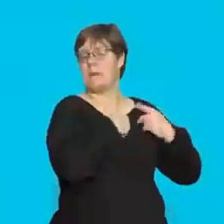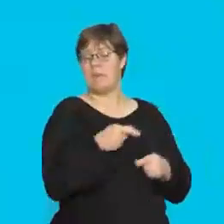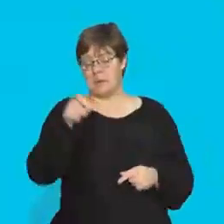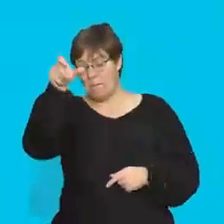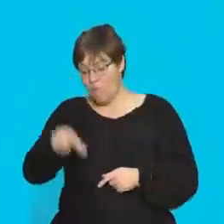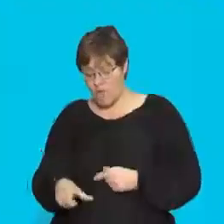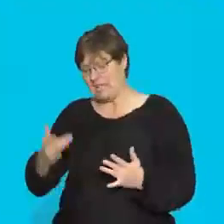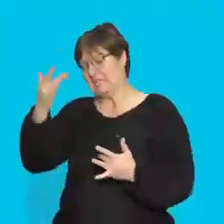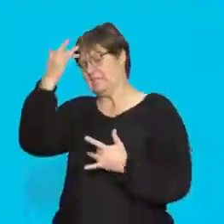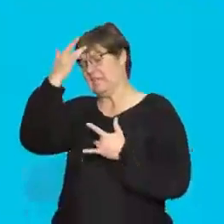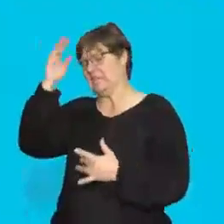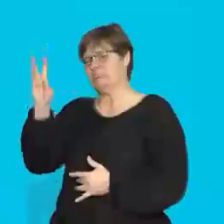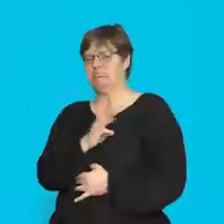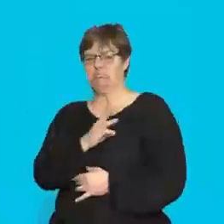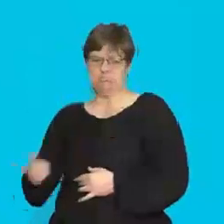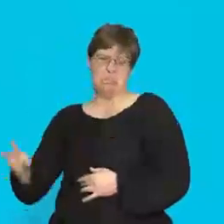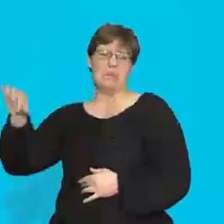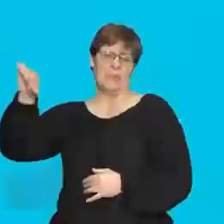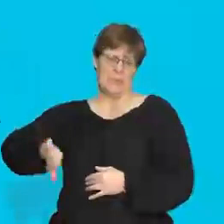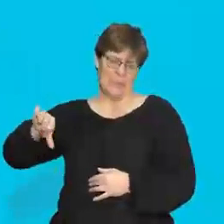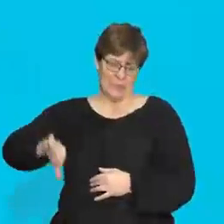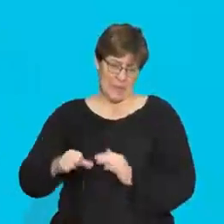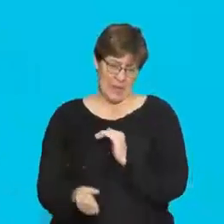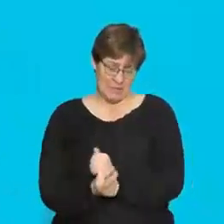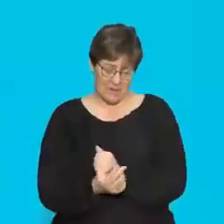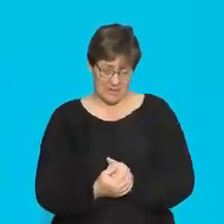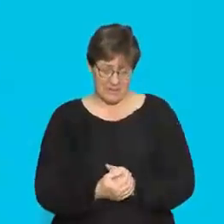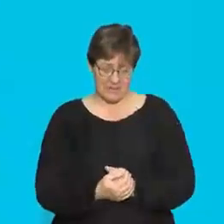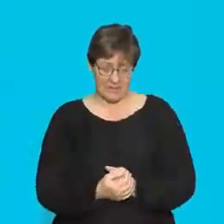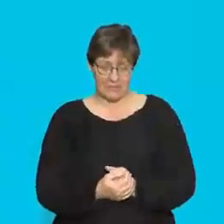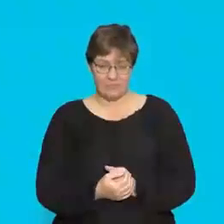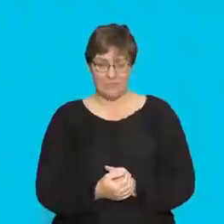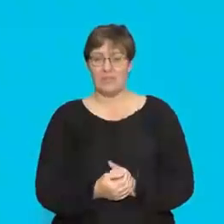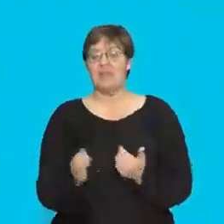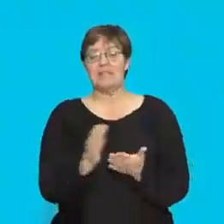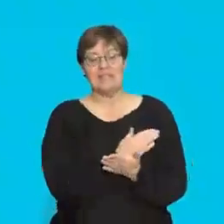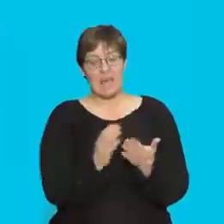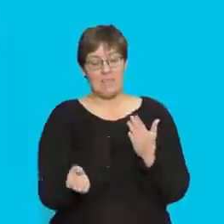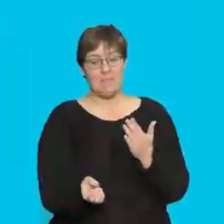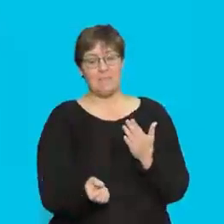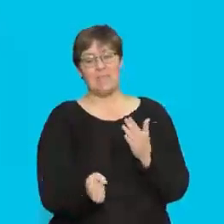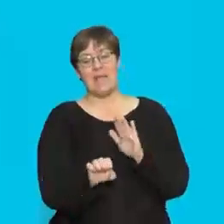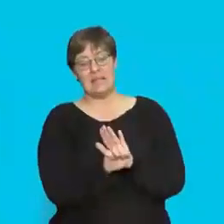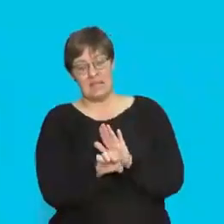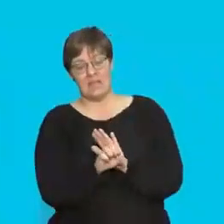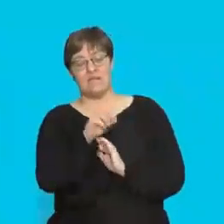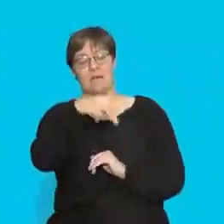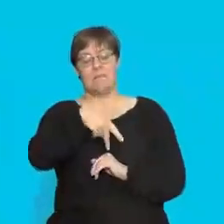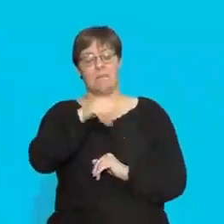this infectious disease thumbs down. So there we go, some examples